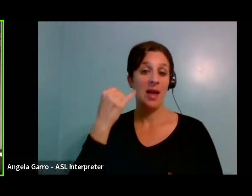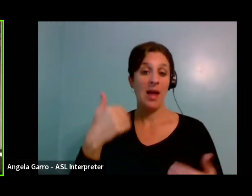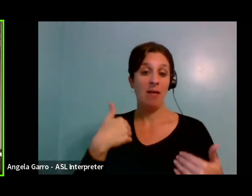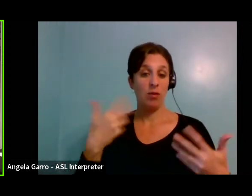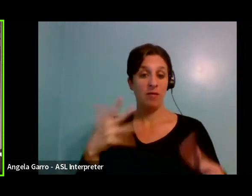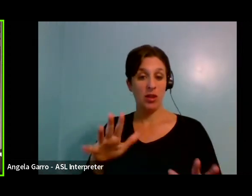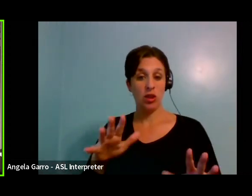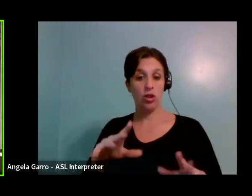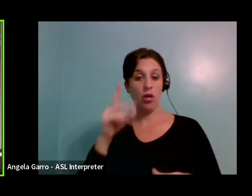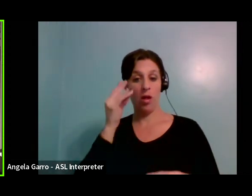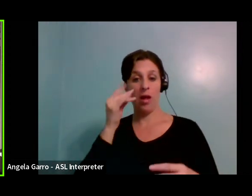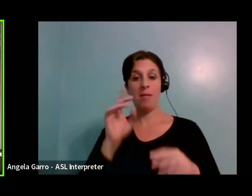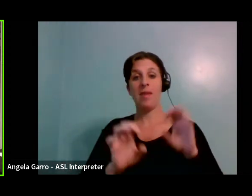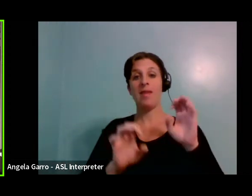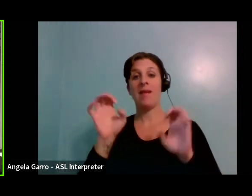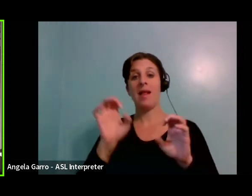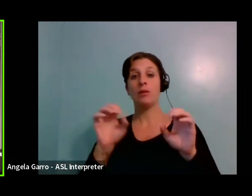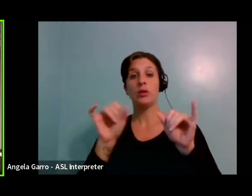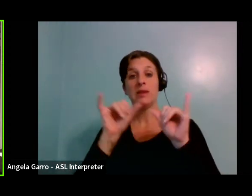evaluation system or